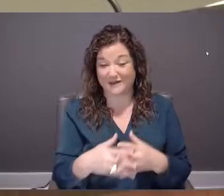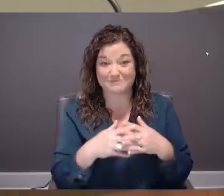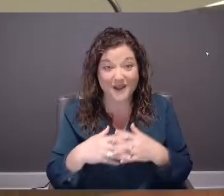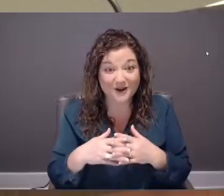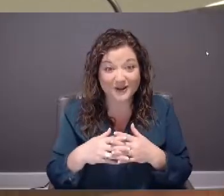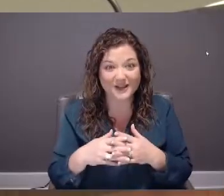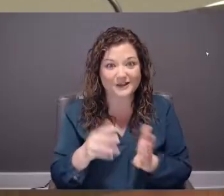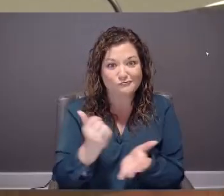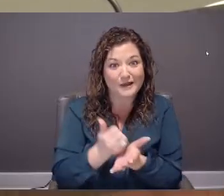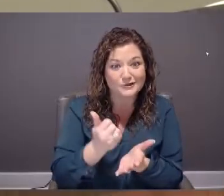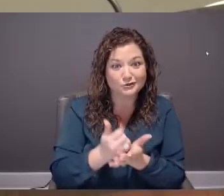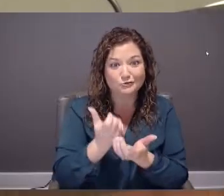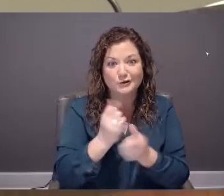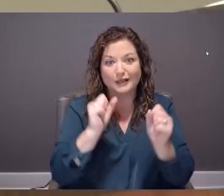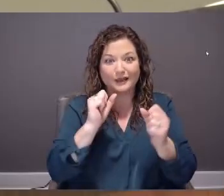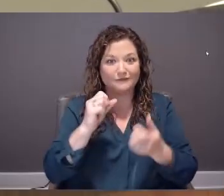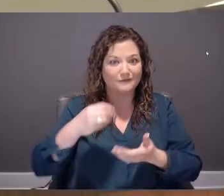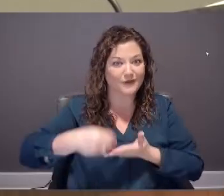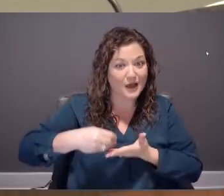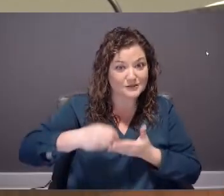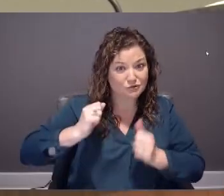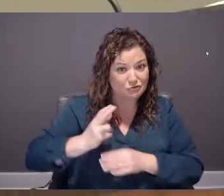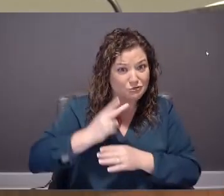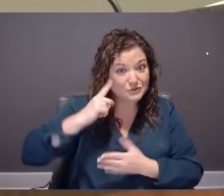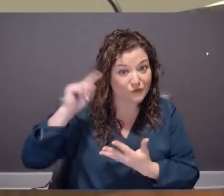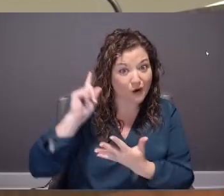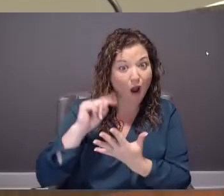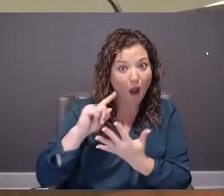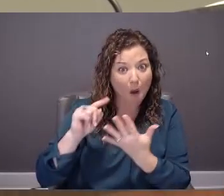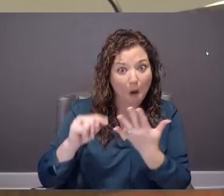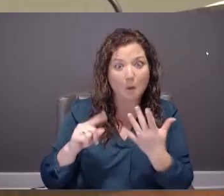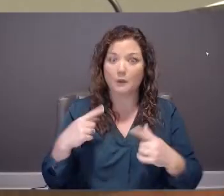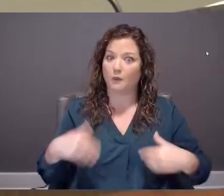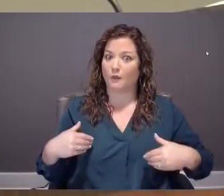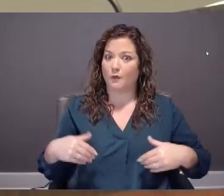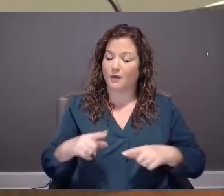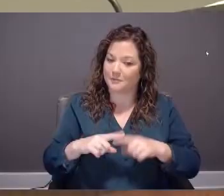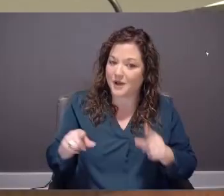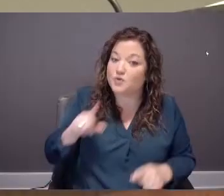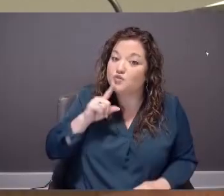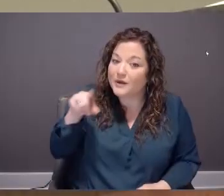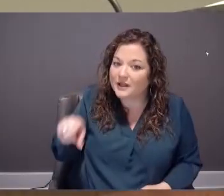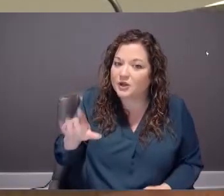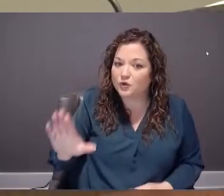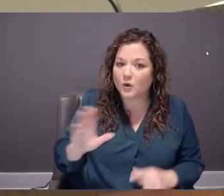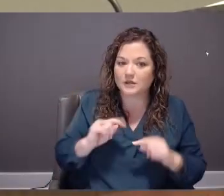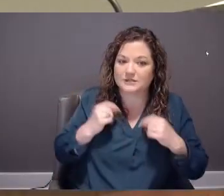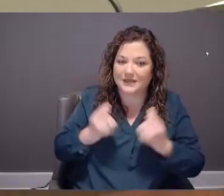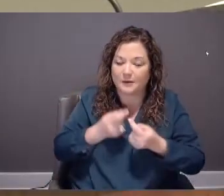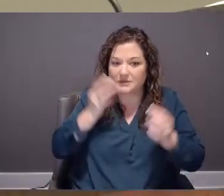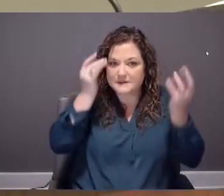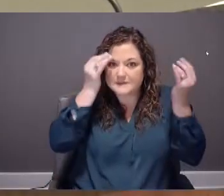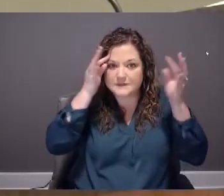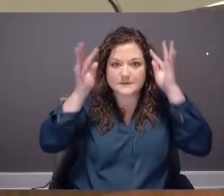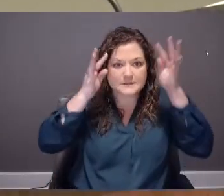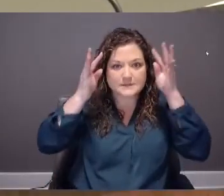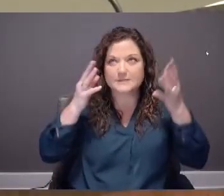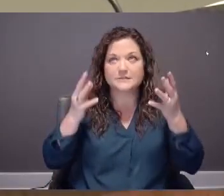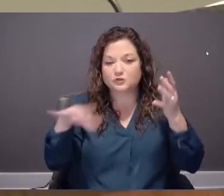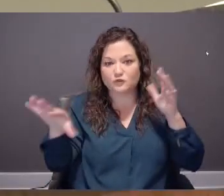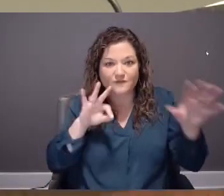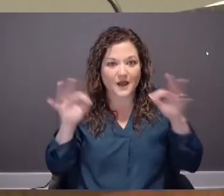CDBG funds could be used for, but you and your team have been really thoughtful and creative and finding the best community